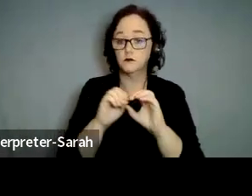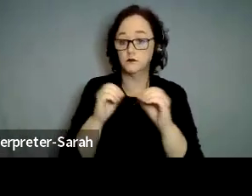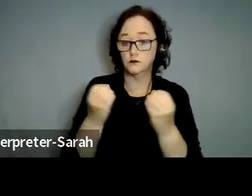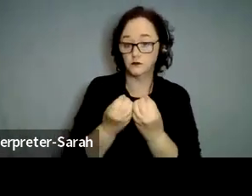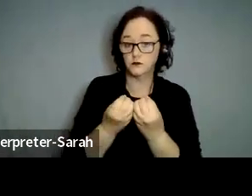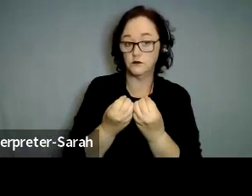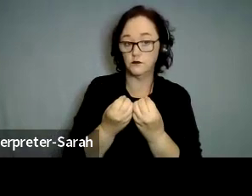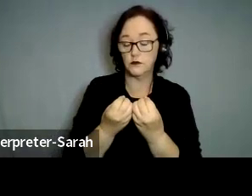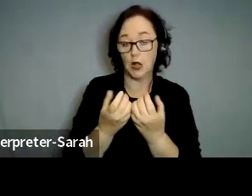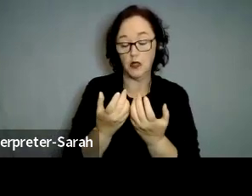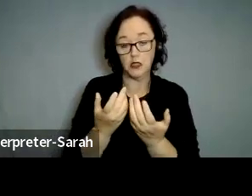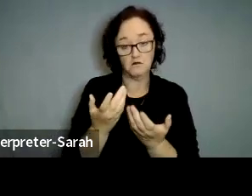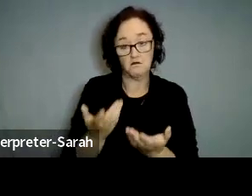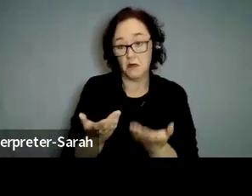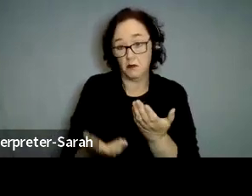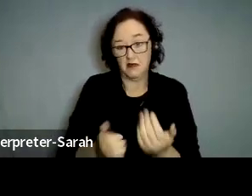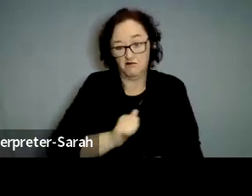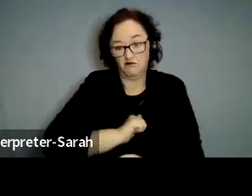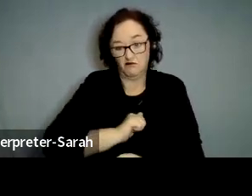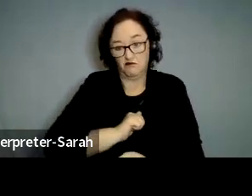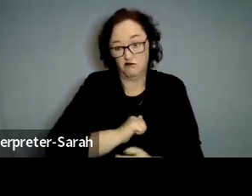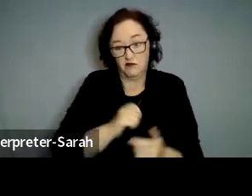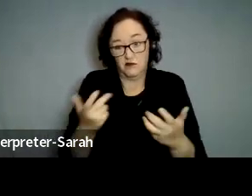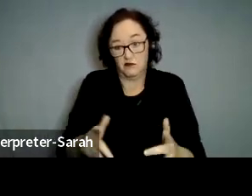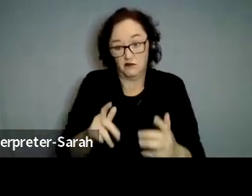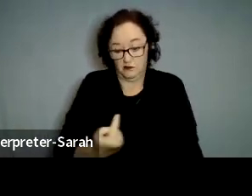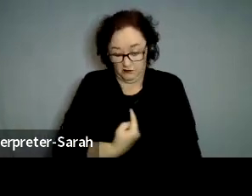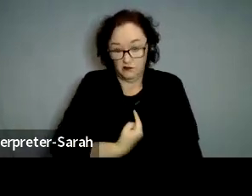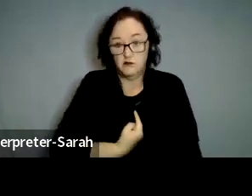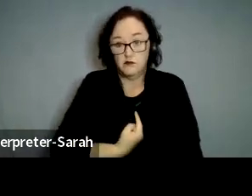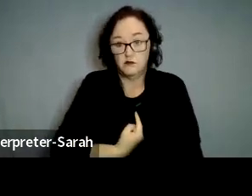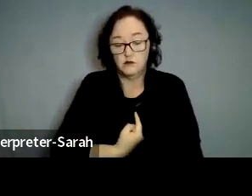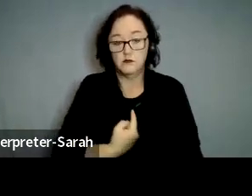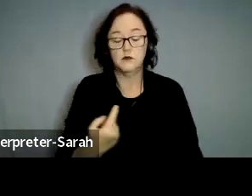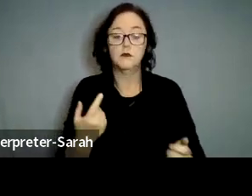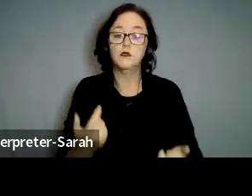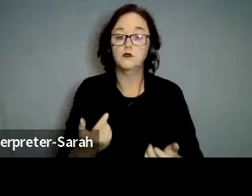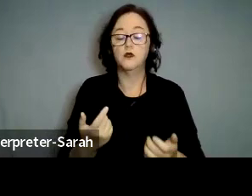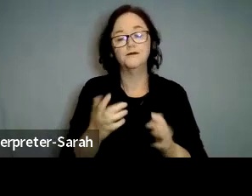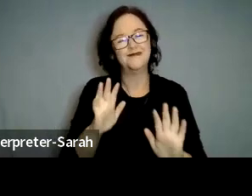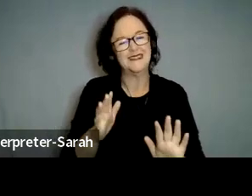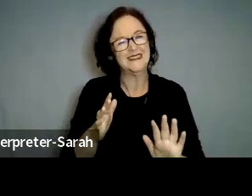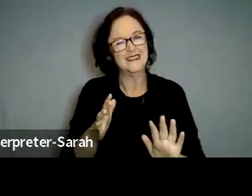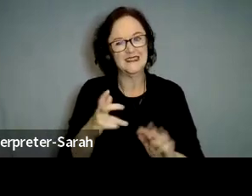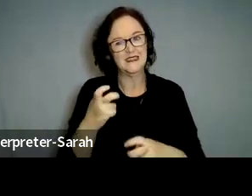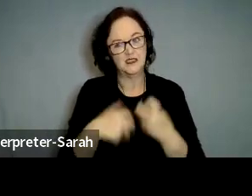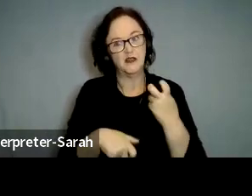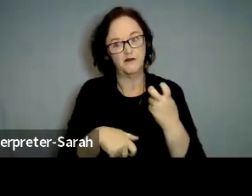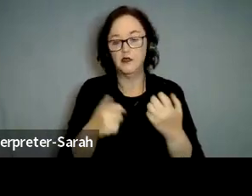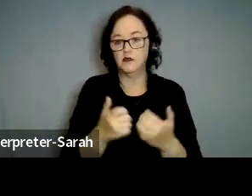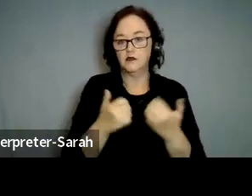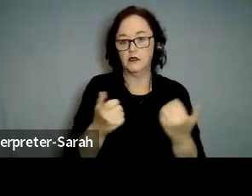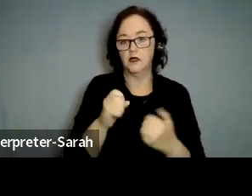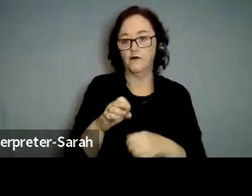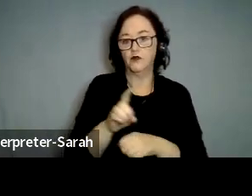it will just be me. So small organizations, I want to name that segregation of duties is difficult for small organizations.